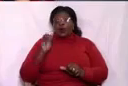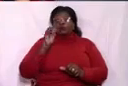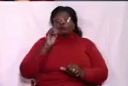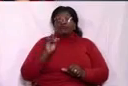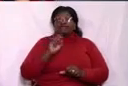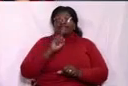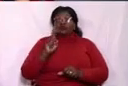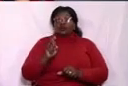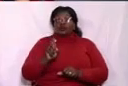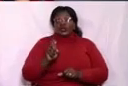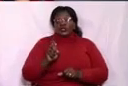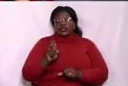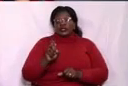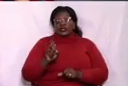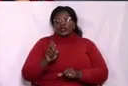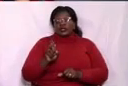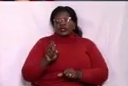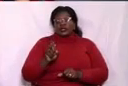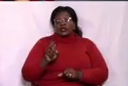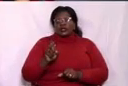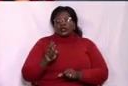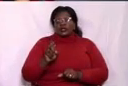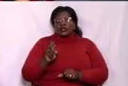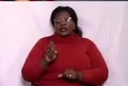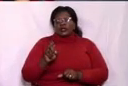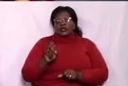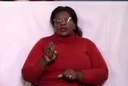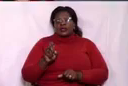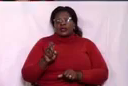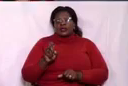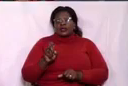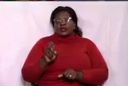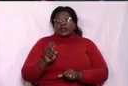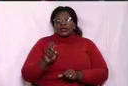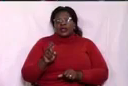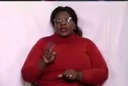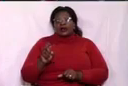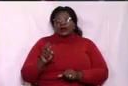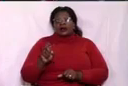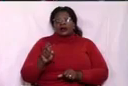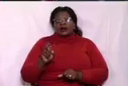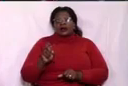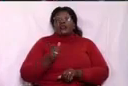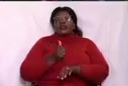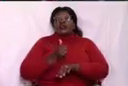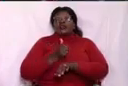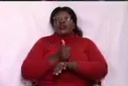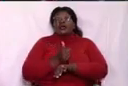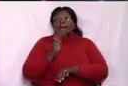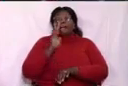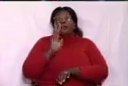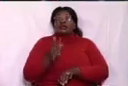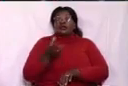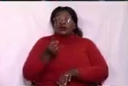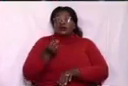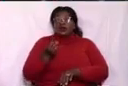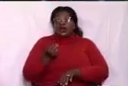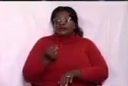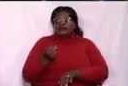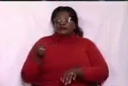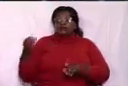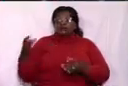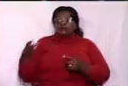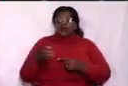then and yeah, one of the lucky winner takes the